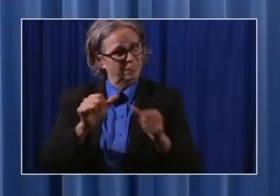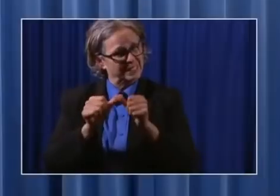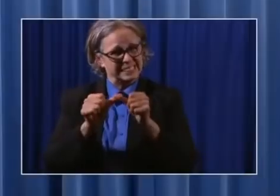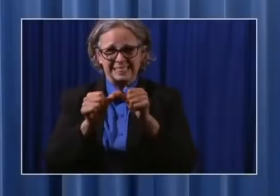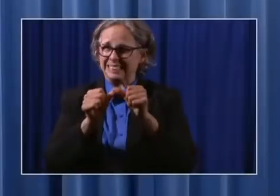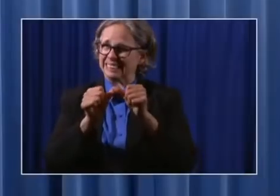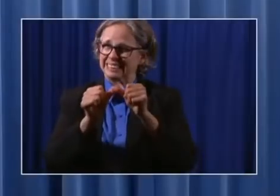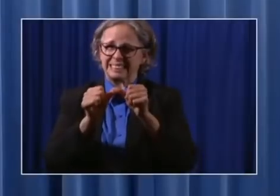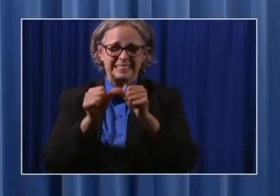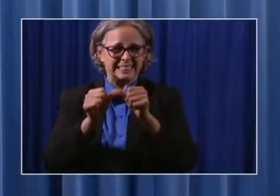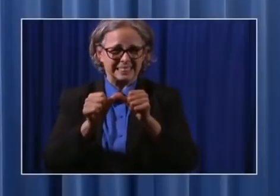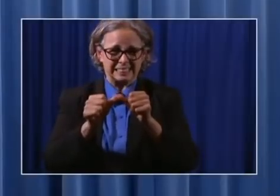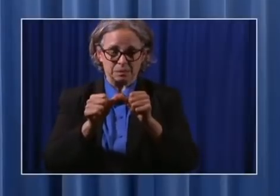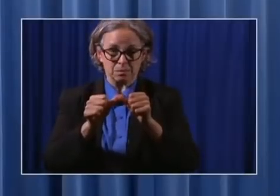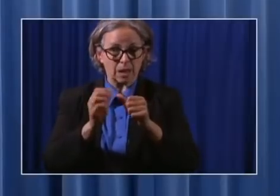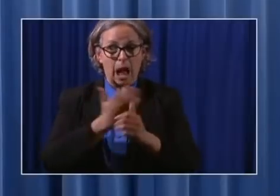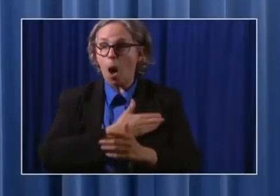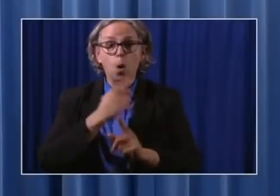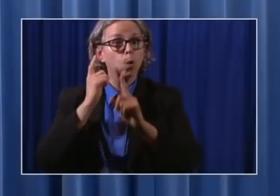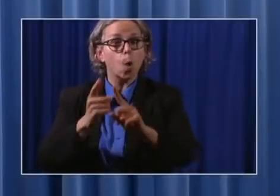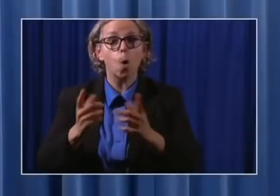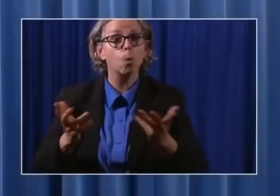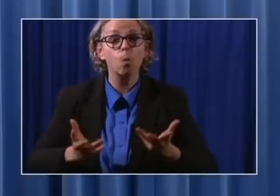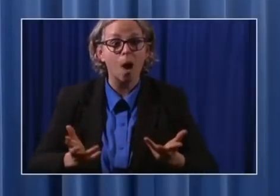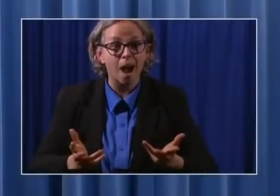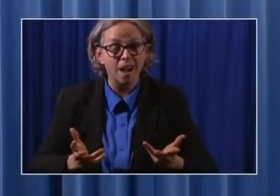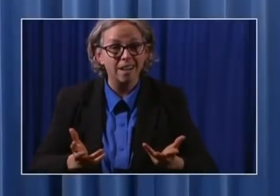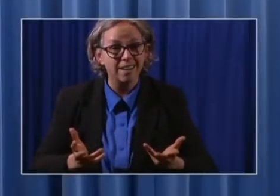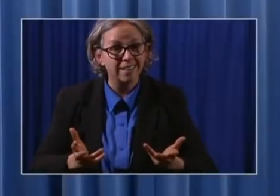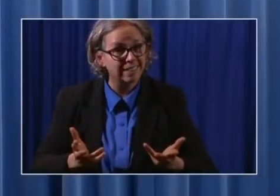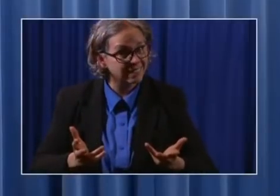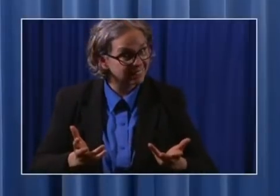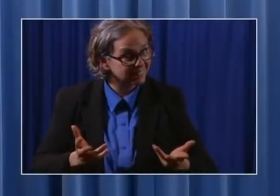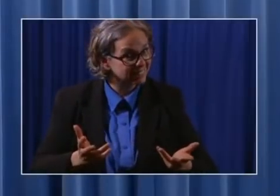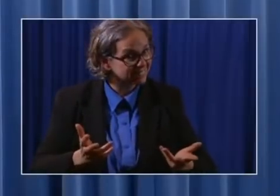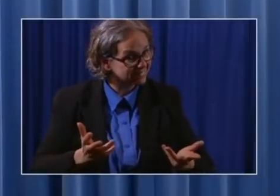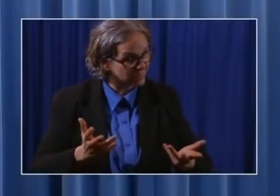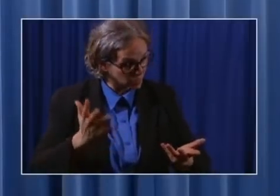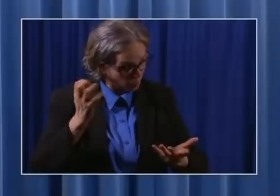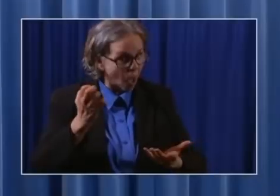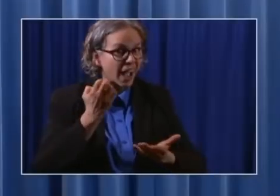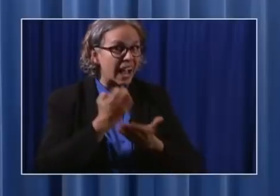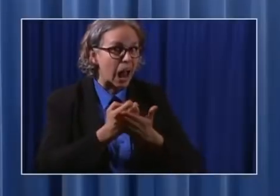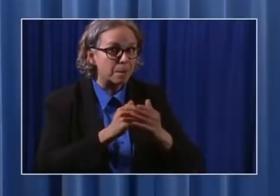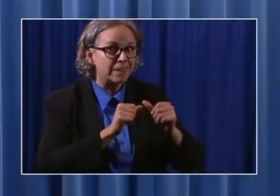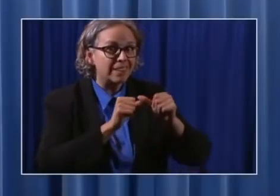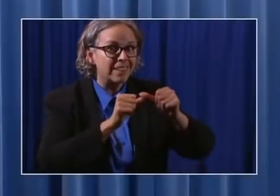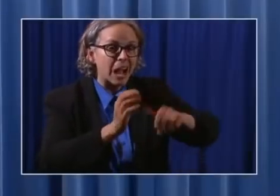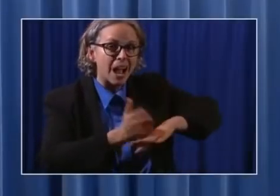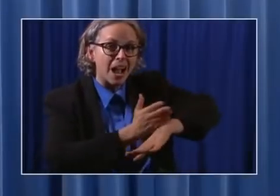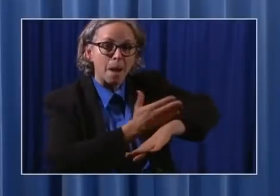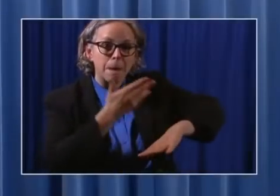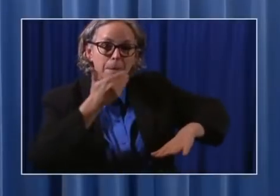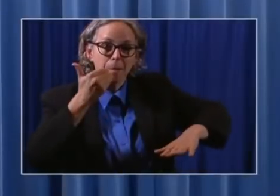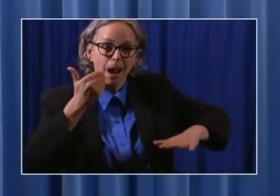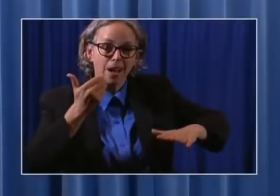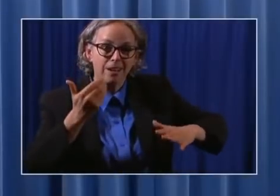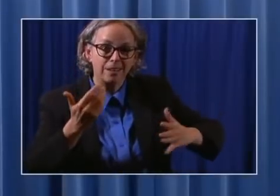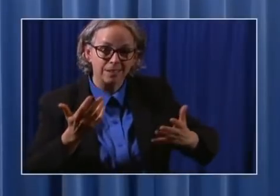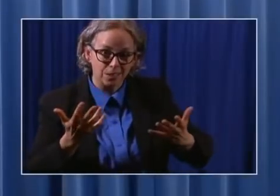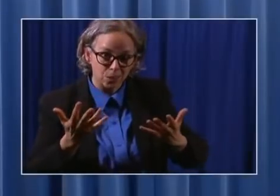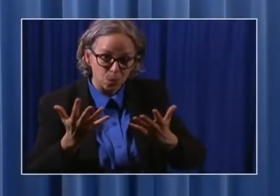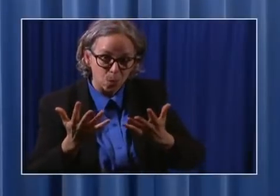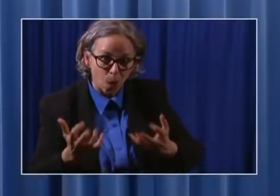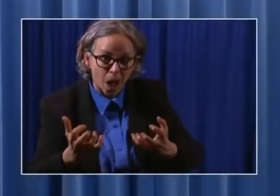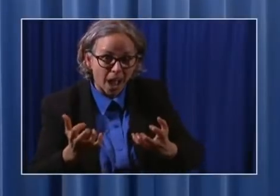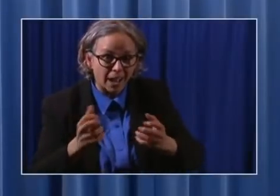clear. The only way that our economy is going to continue to move forward is if we keep the